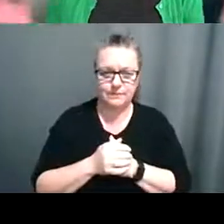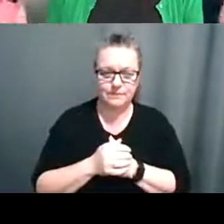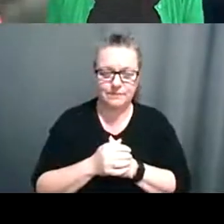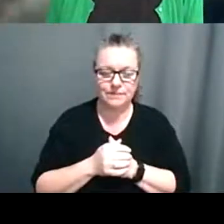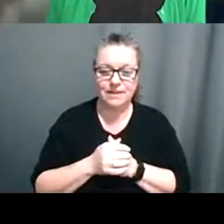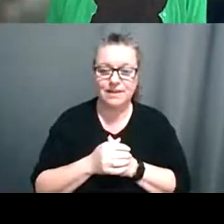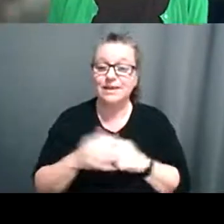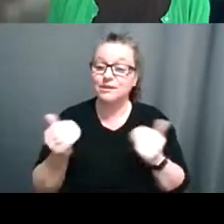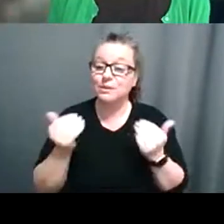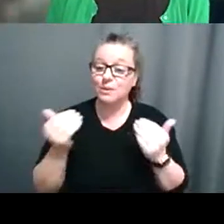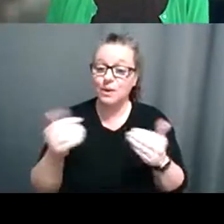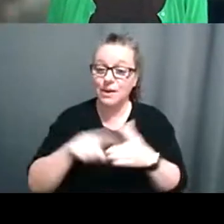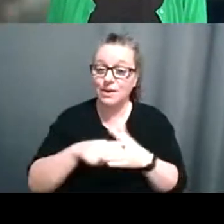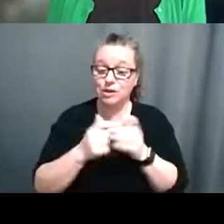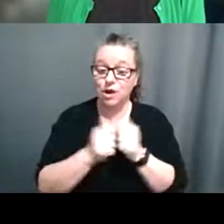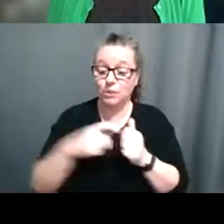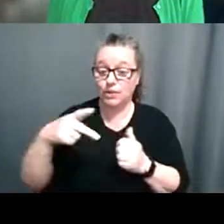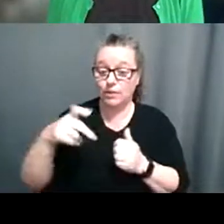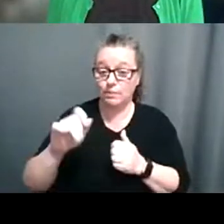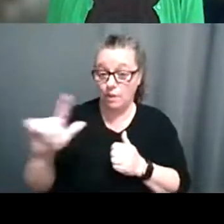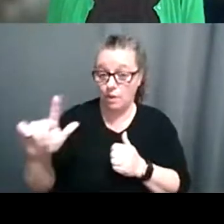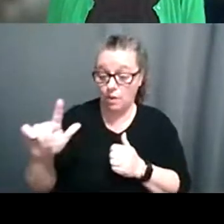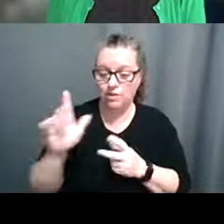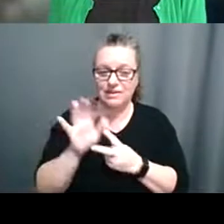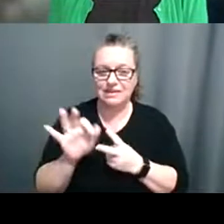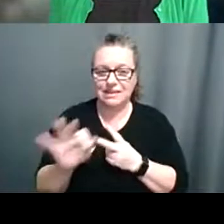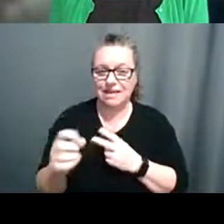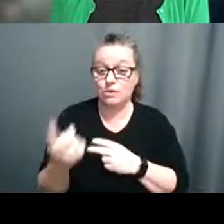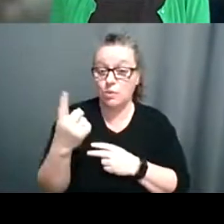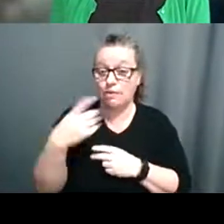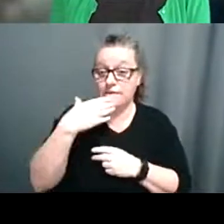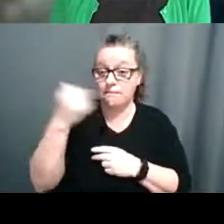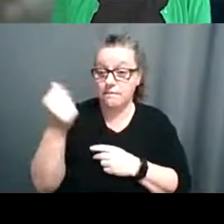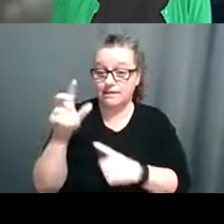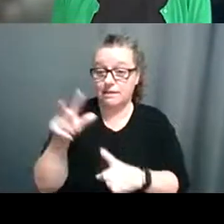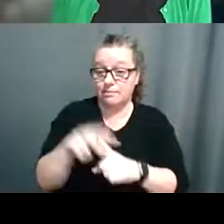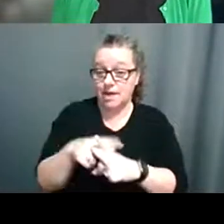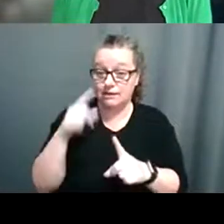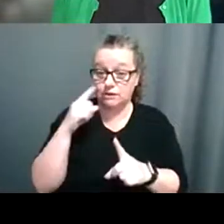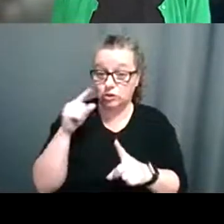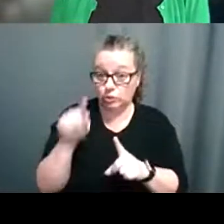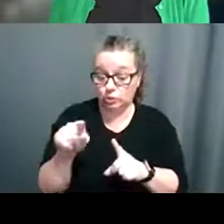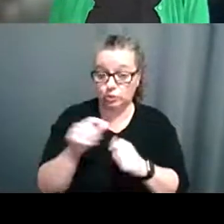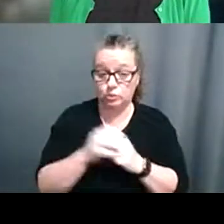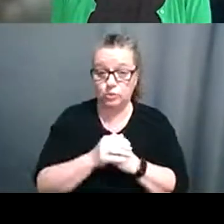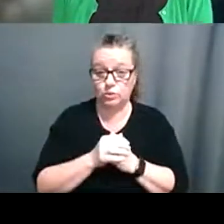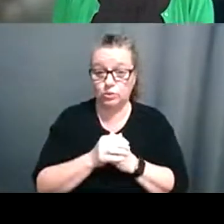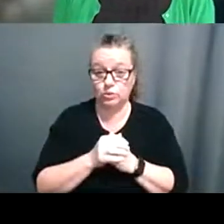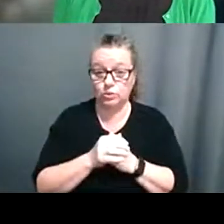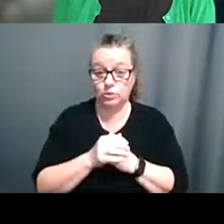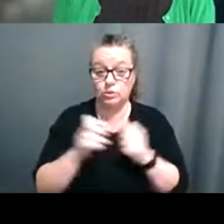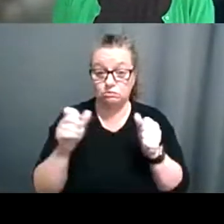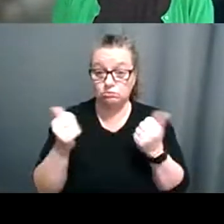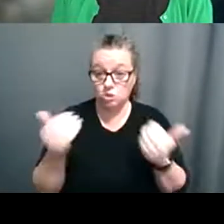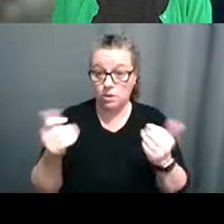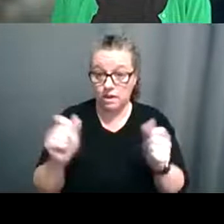So let's get started with a poll. Select the one that best applies to you. And if we could get that